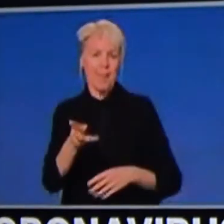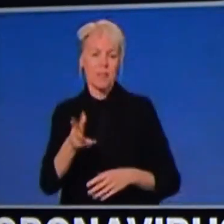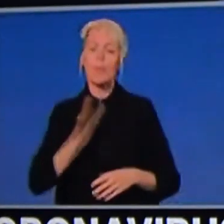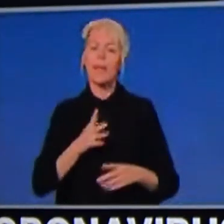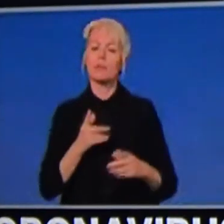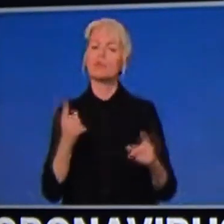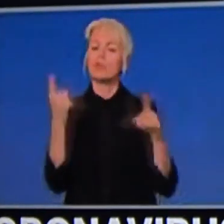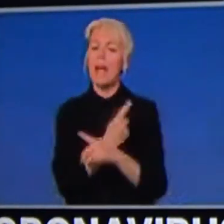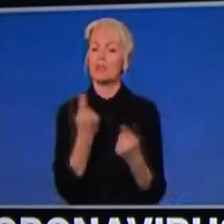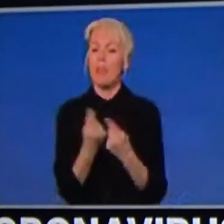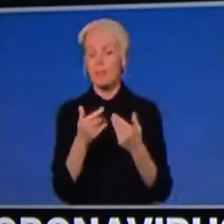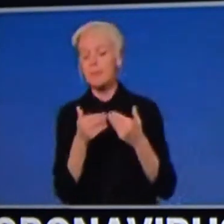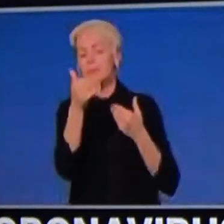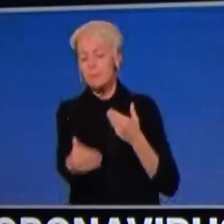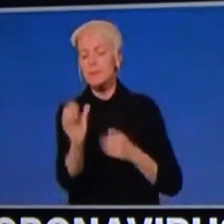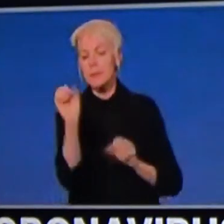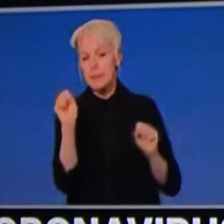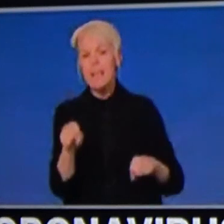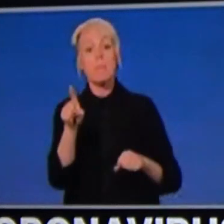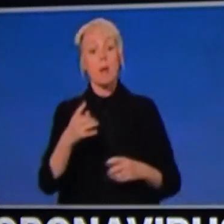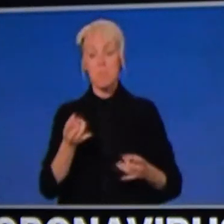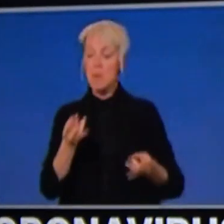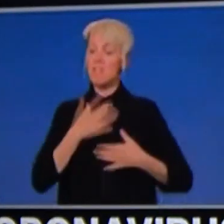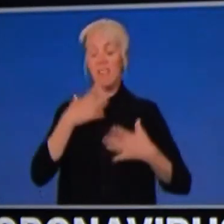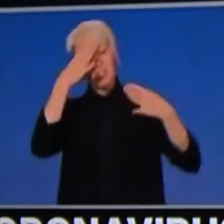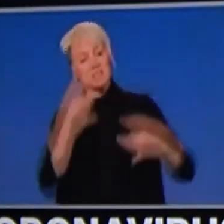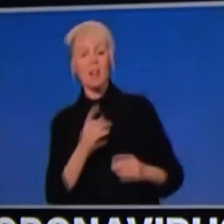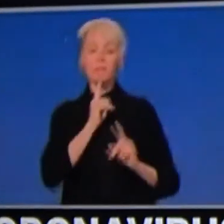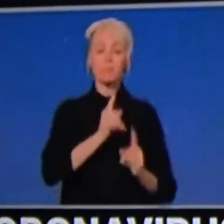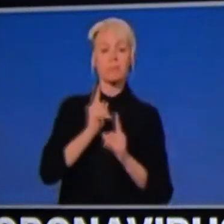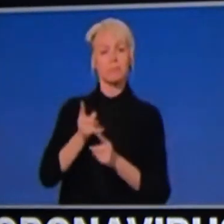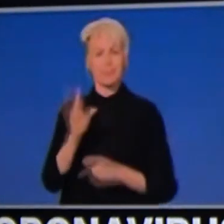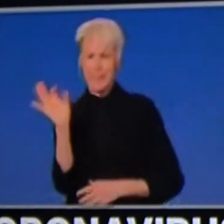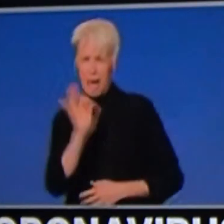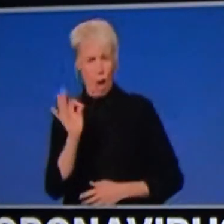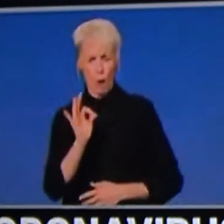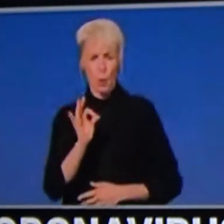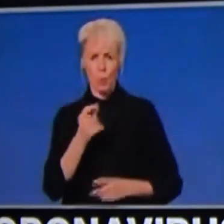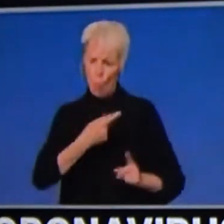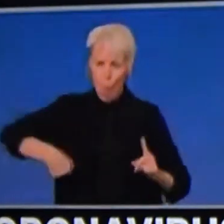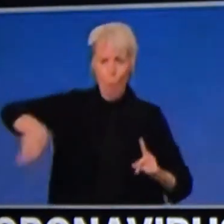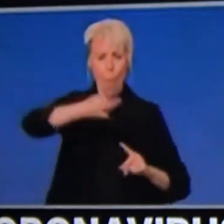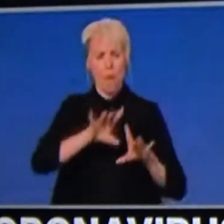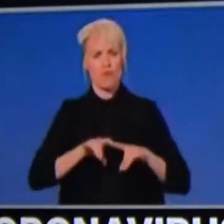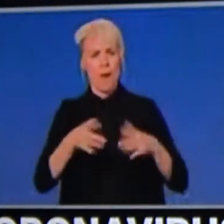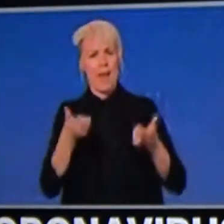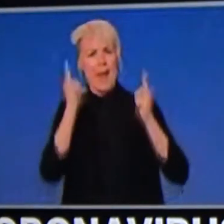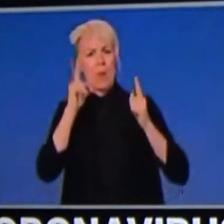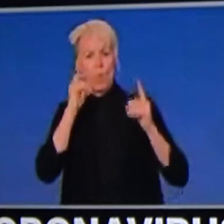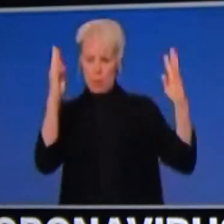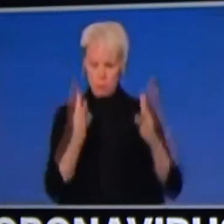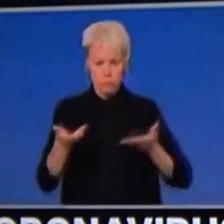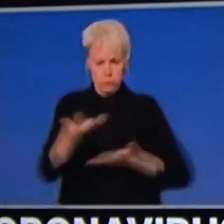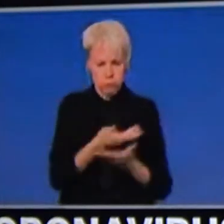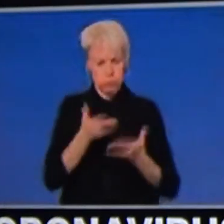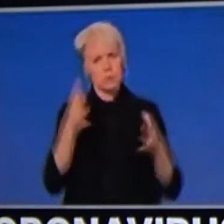with the states and territories because they have a big role to play in all of this as well. I mean, one of the things that the Transport and Infrastructure Ministers